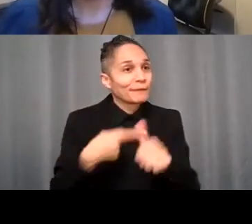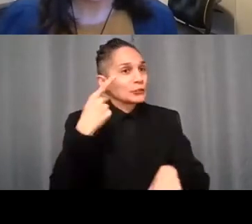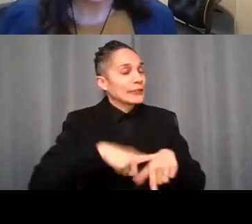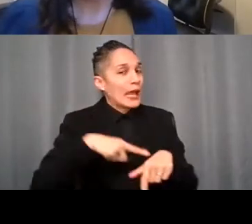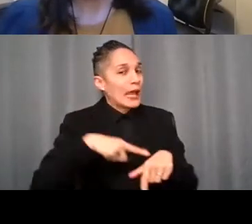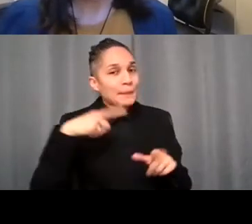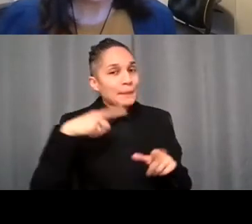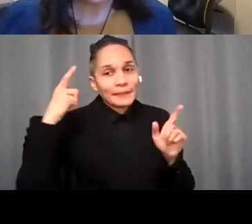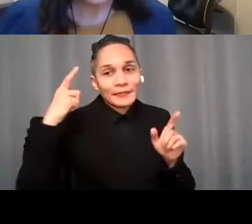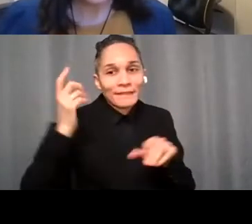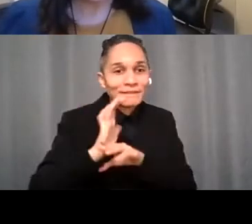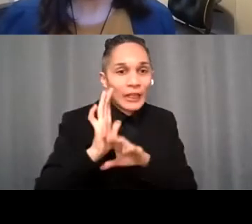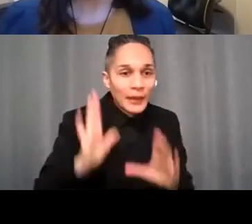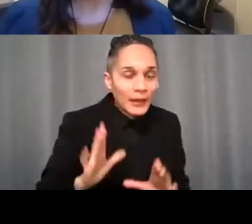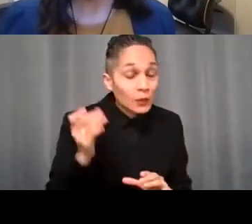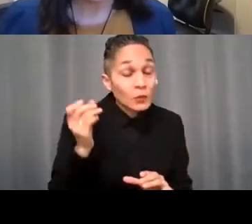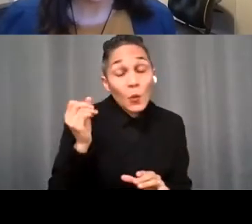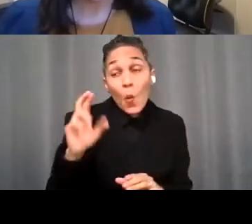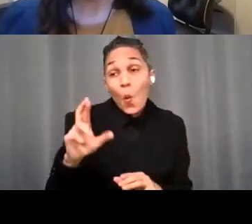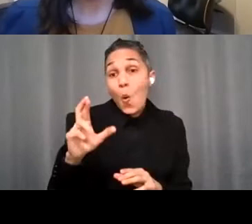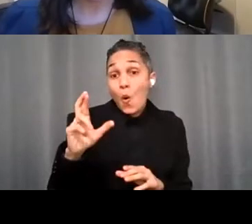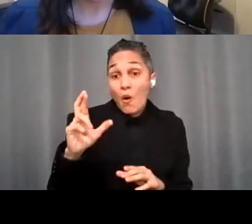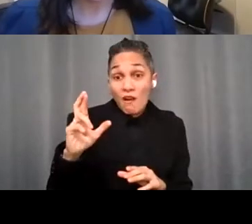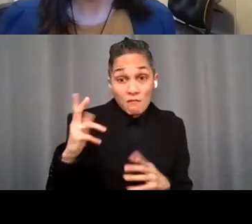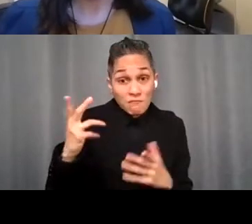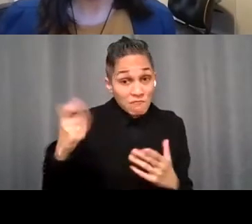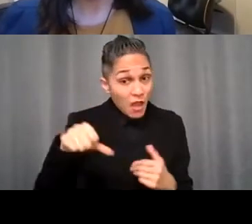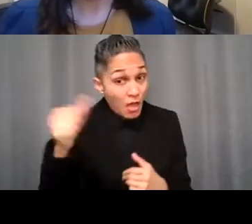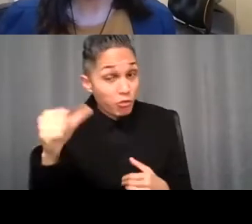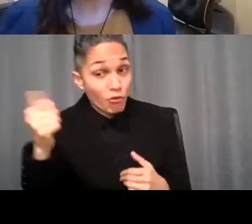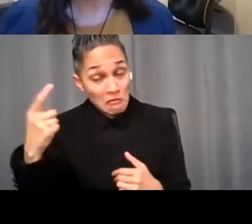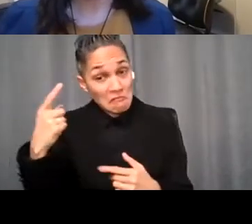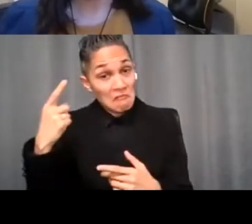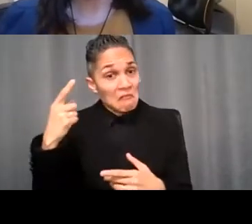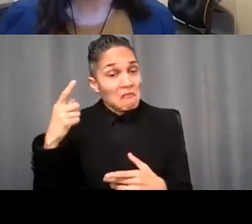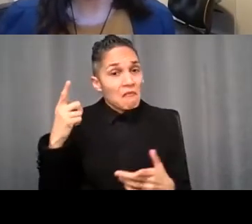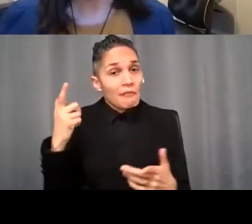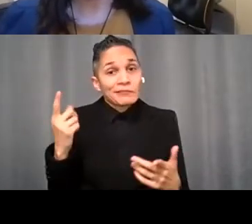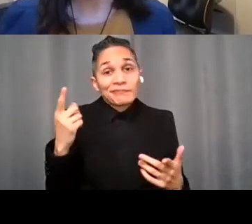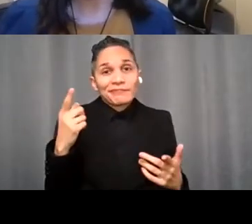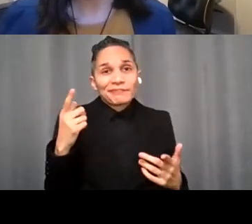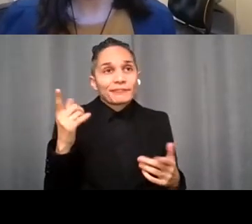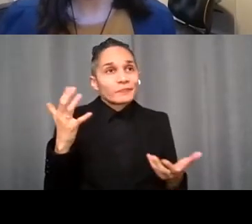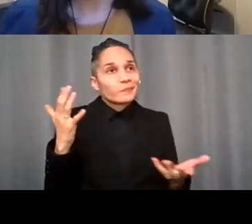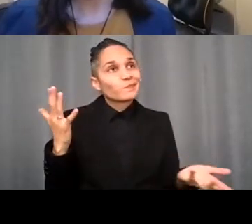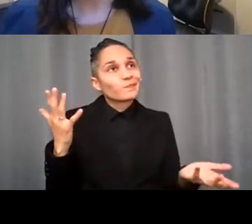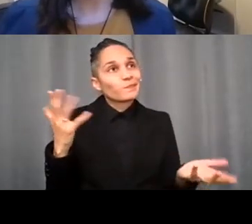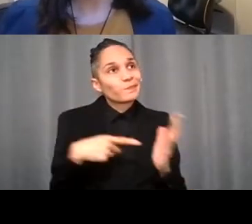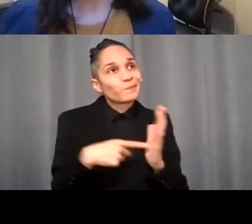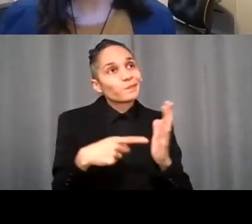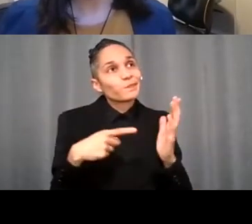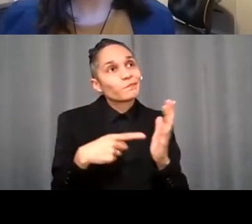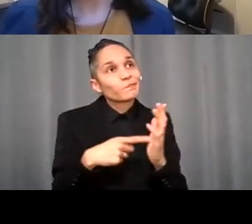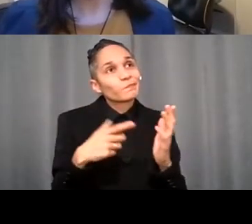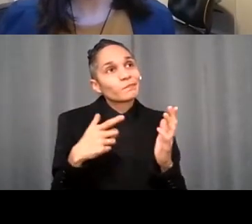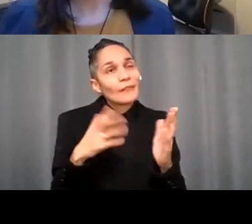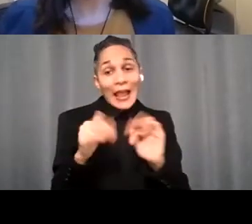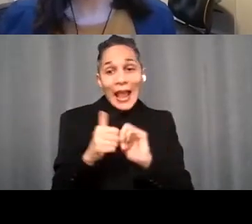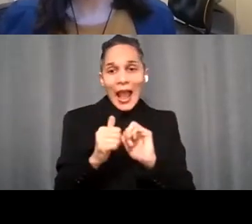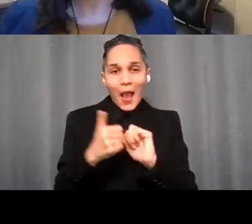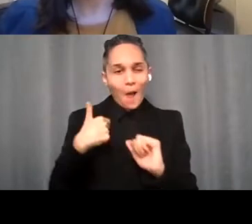filmmakers, or even rolling it back to, again, how we go